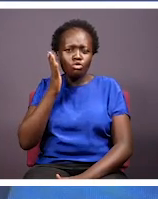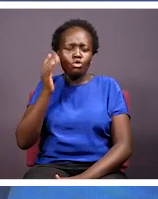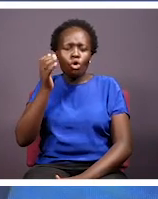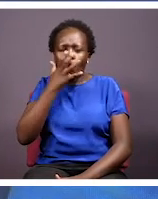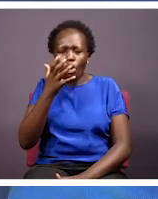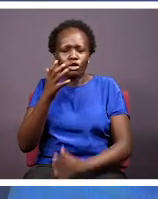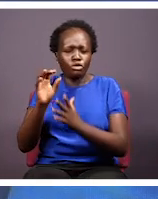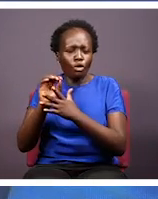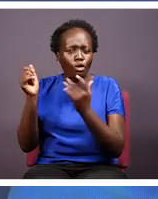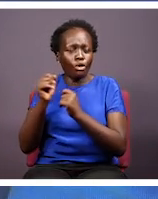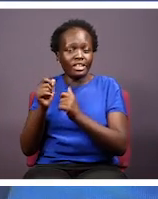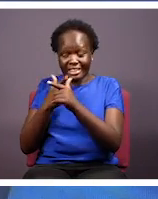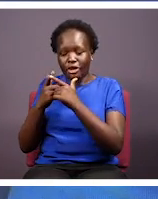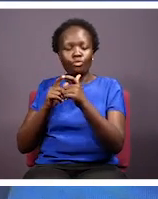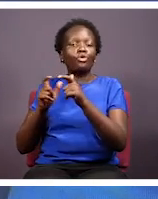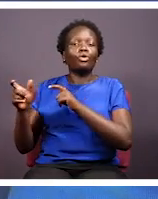the temperature